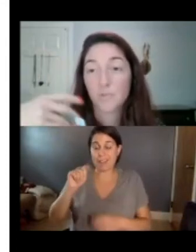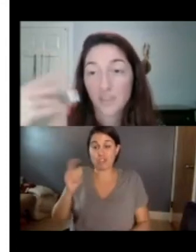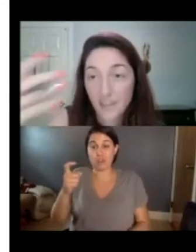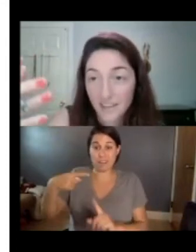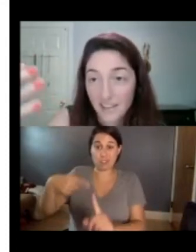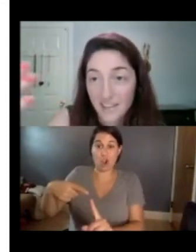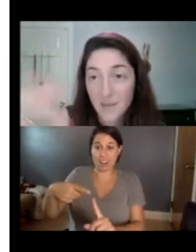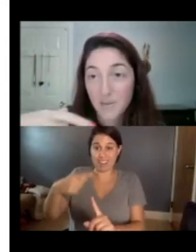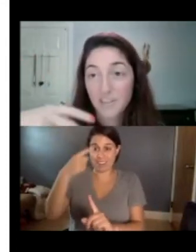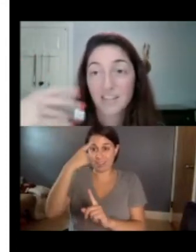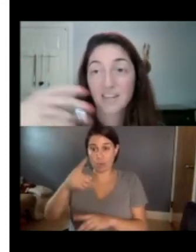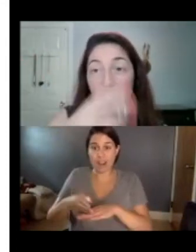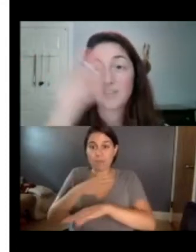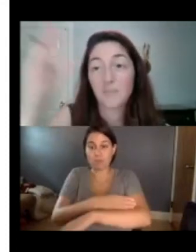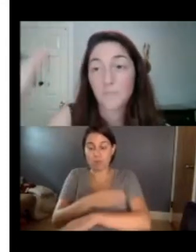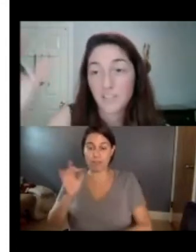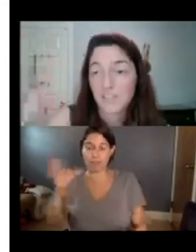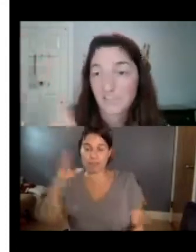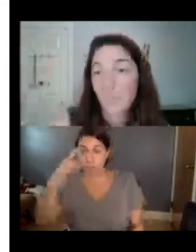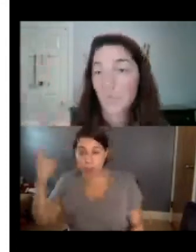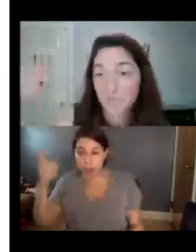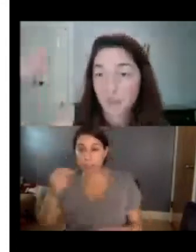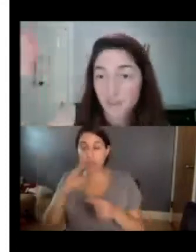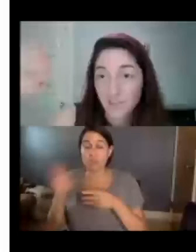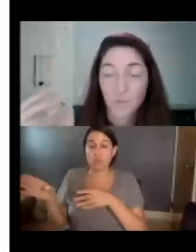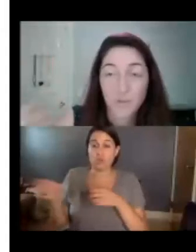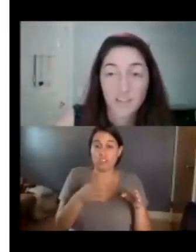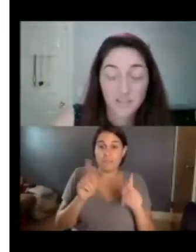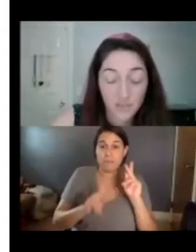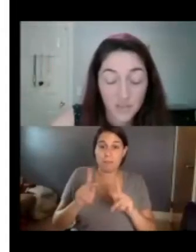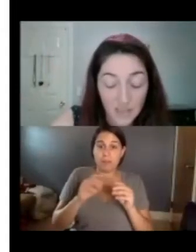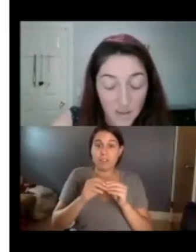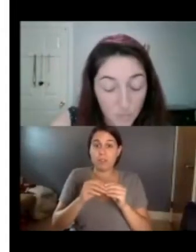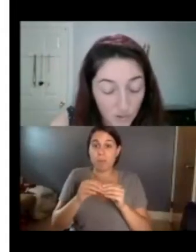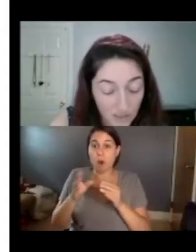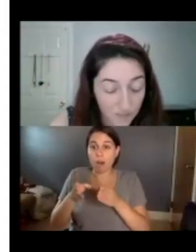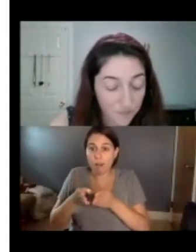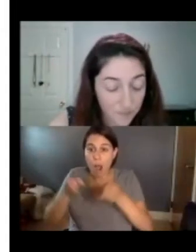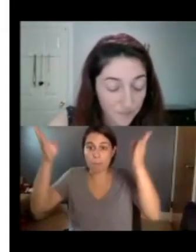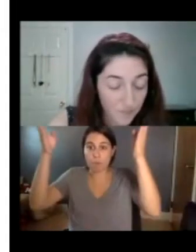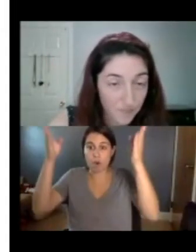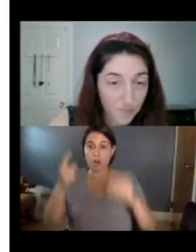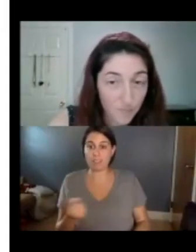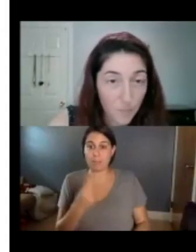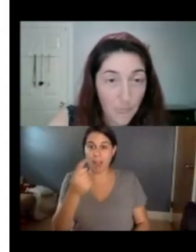for improving nightmares and shifting people into this upward spiral of more positive dreams and mood.